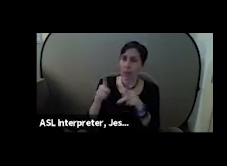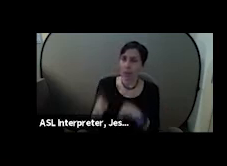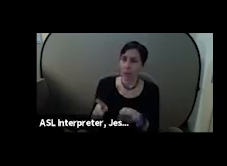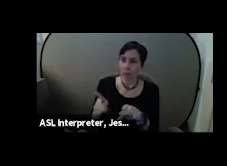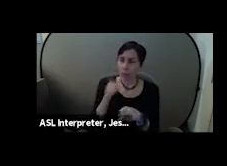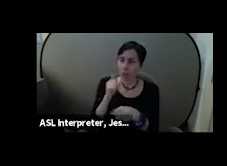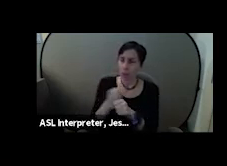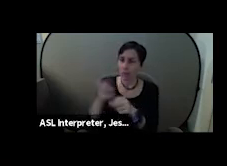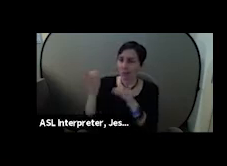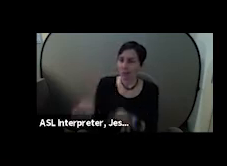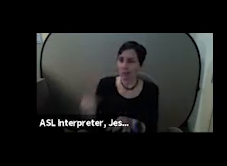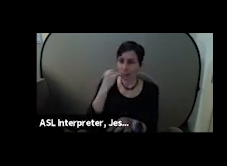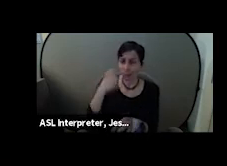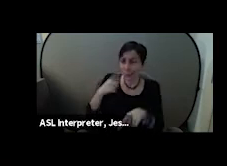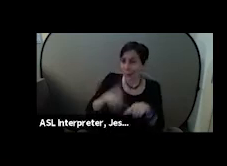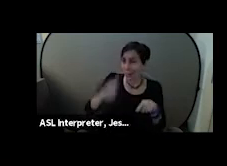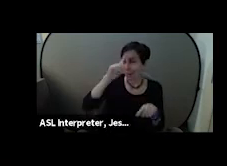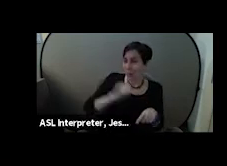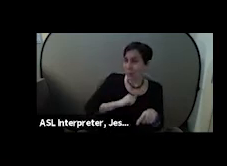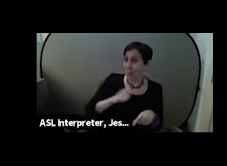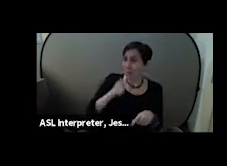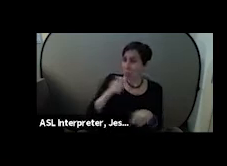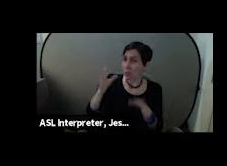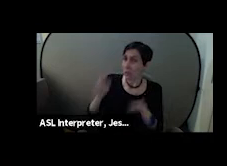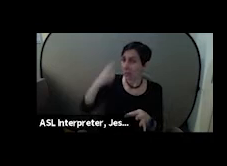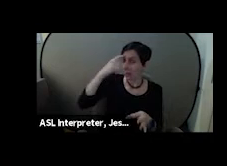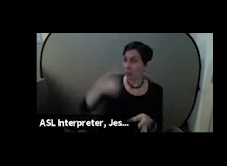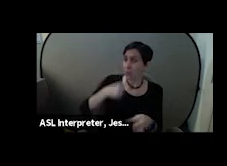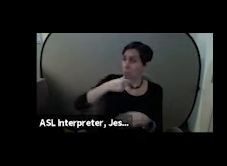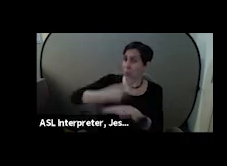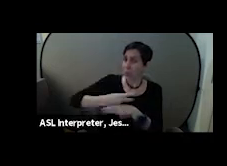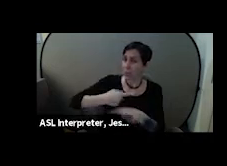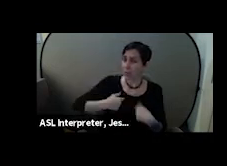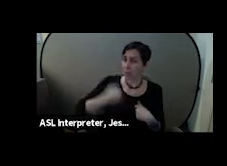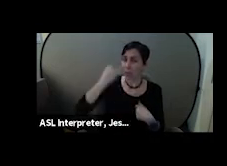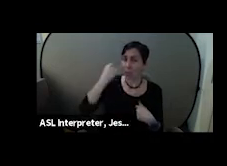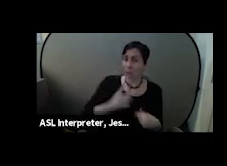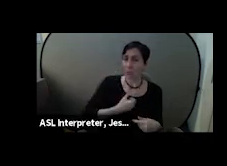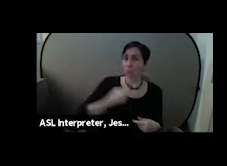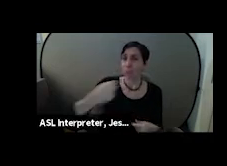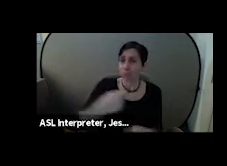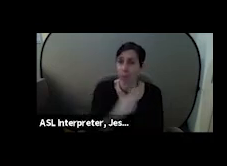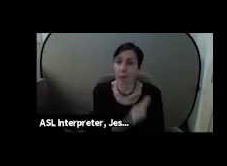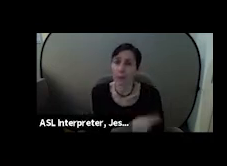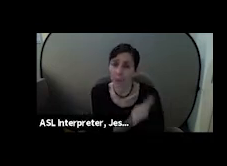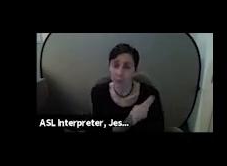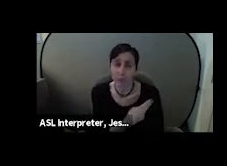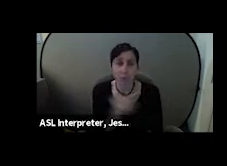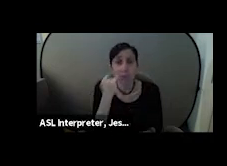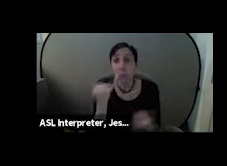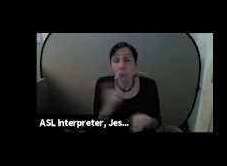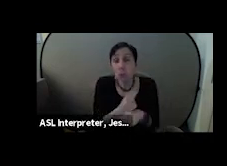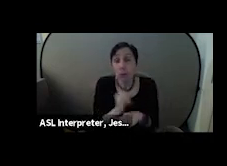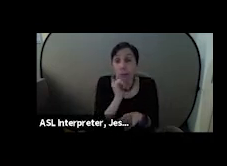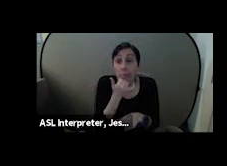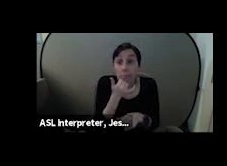decision maker and their caregiver. God forbid they end up in a hospital. I mean, you could get hit by a truck today.